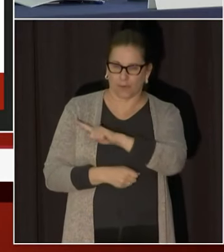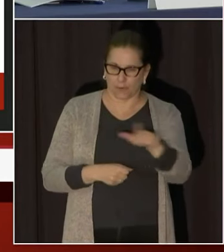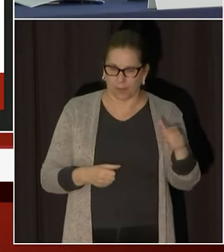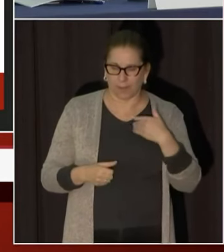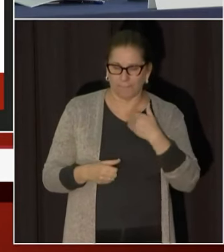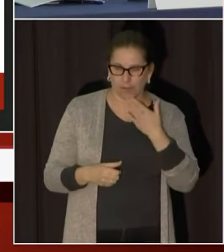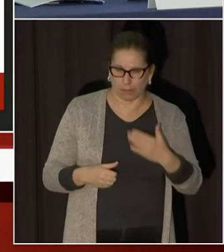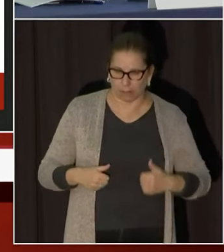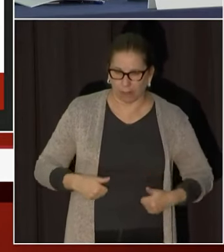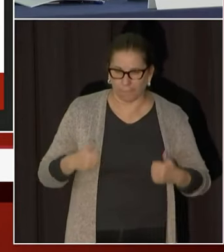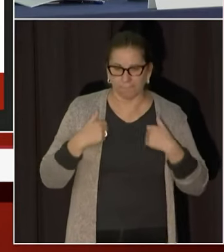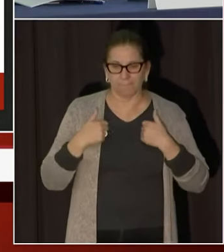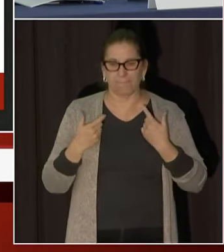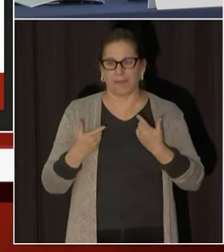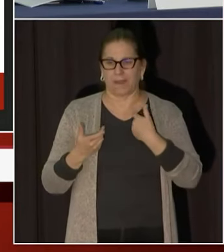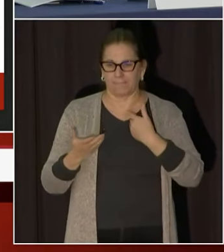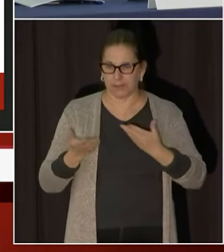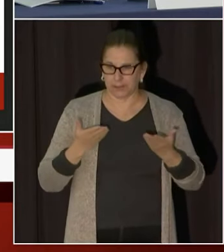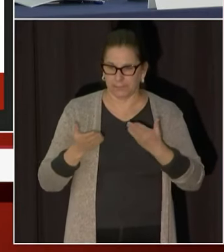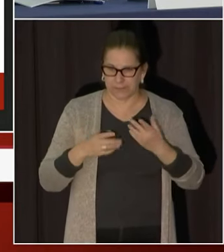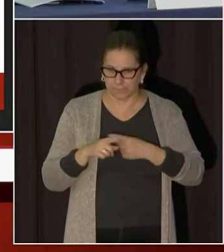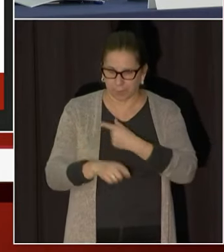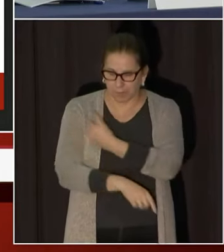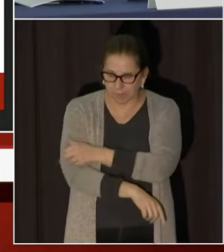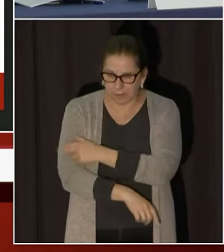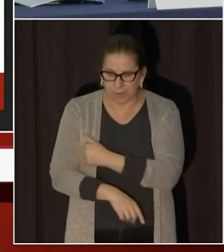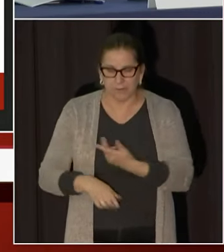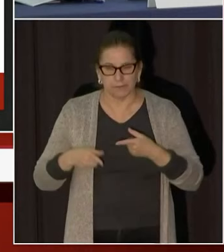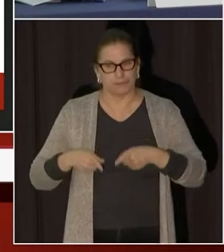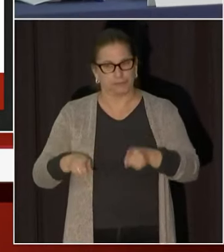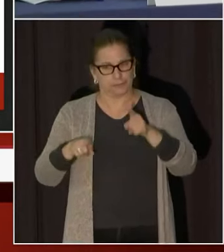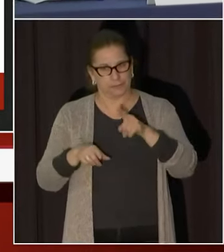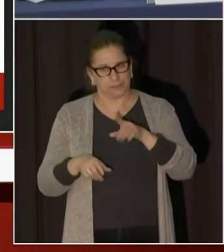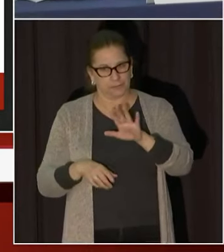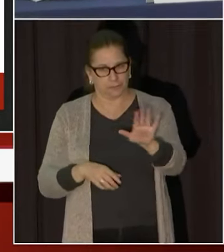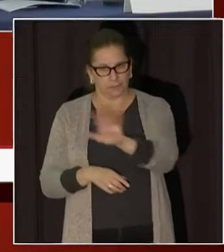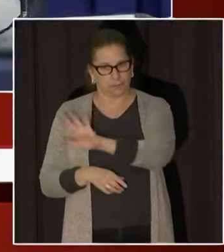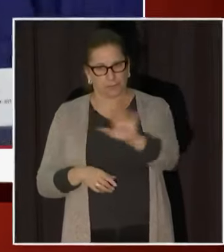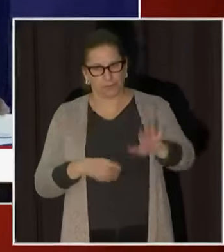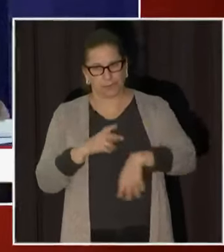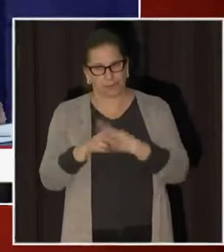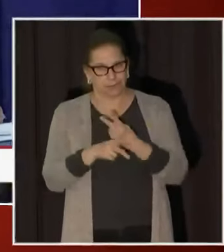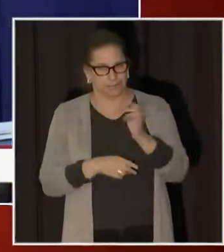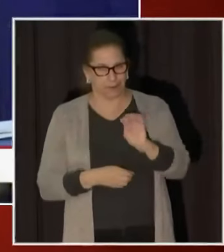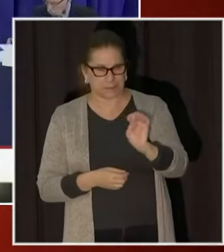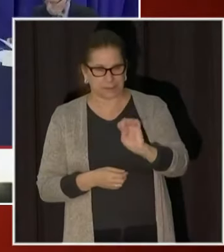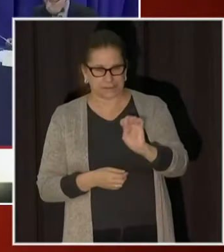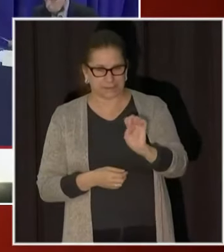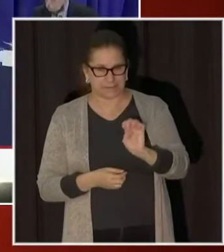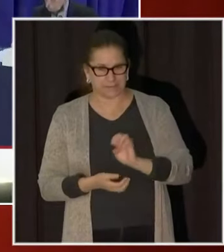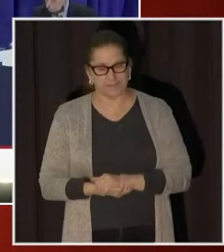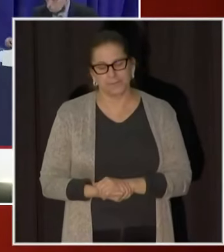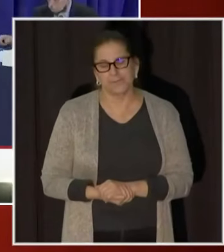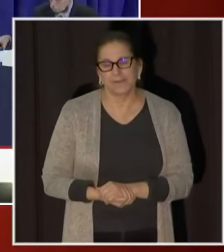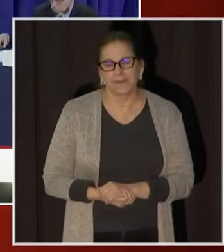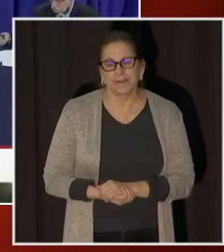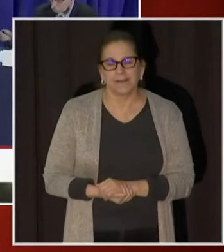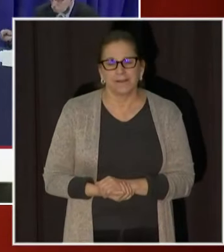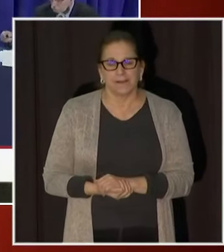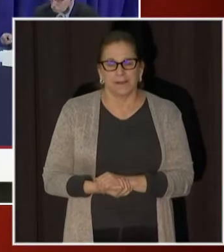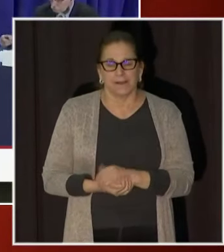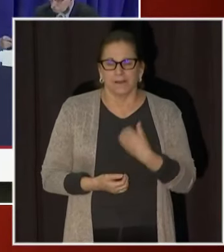And so with that, Madam Mayor. Thank you, thank you, thank you, Dr. Nesbitt. And I think a final note, we want to make sure everybody is aware